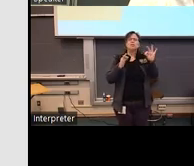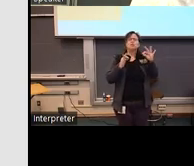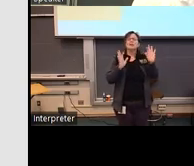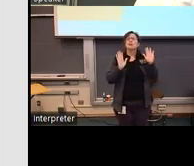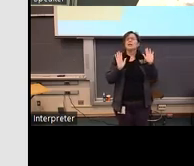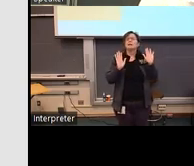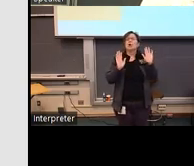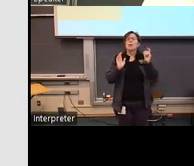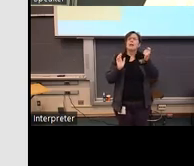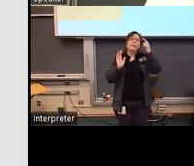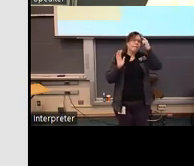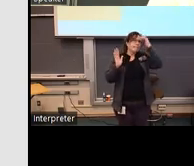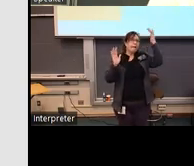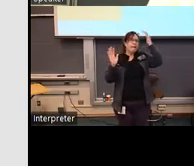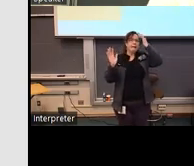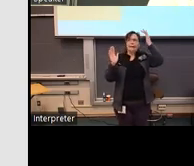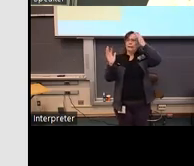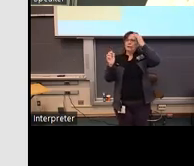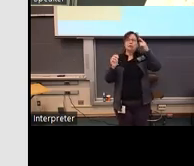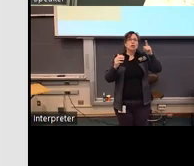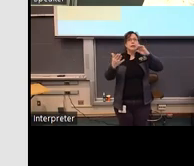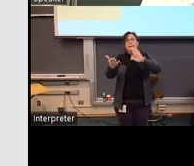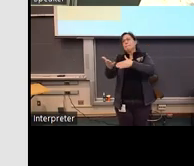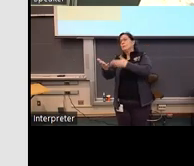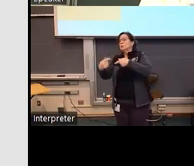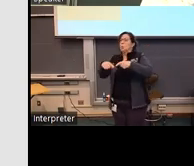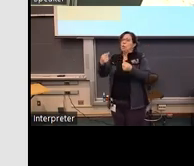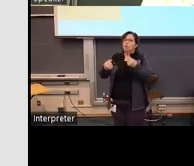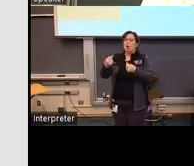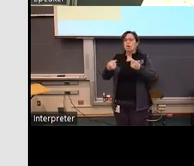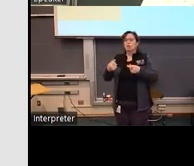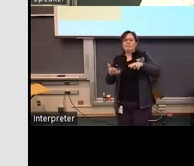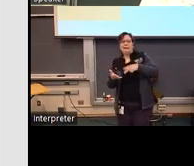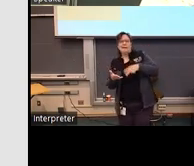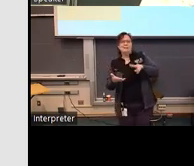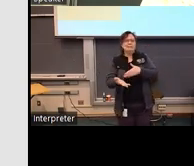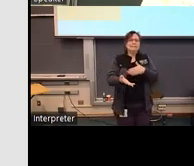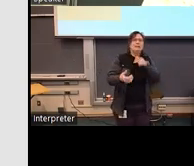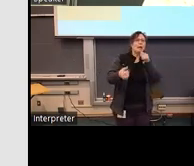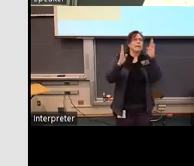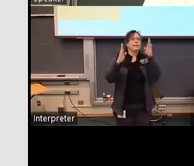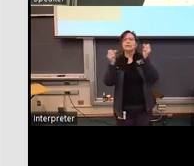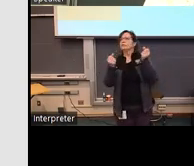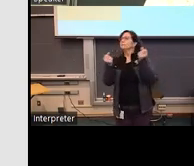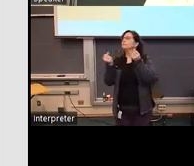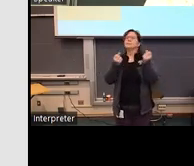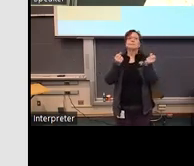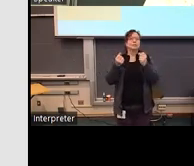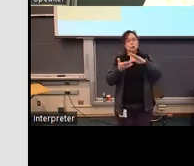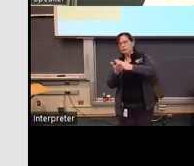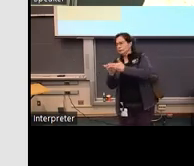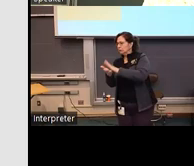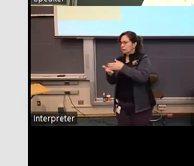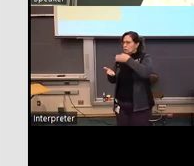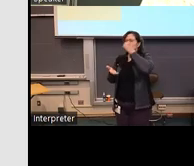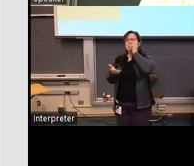been kind of flighty. You know, she plays music in the car and she dances and she sings and she doesn't pay attention to what she's doing. When she's making dinner, she's drinking a